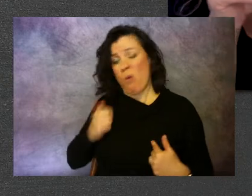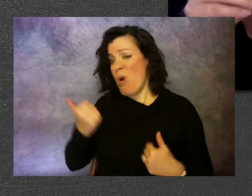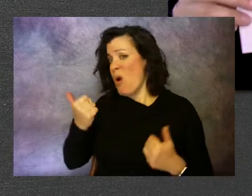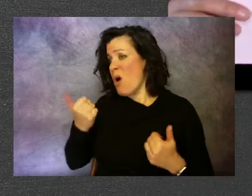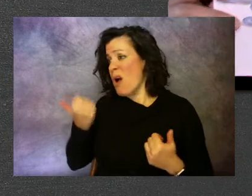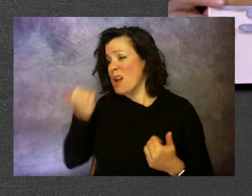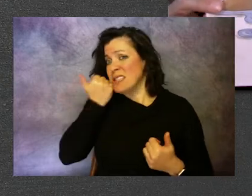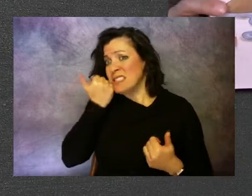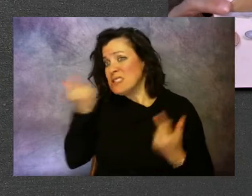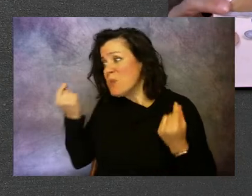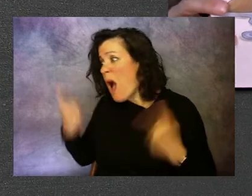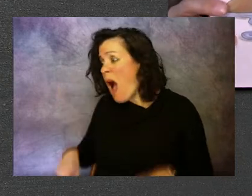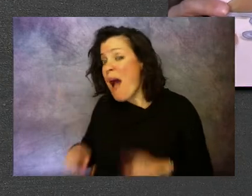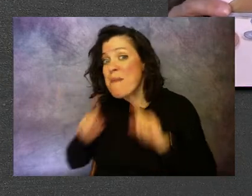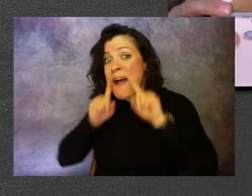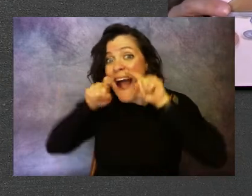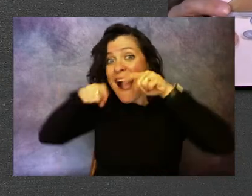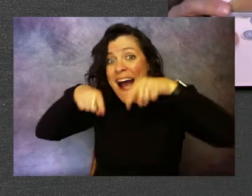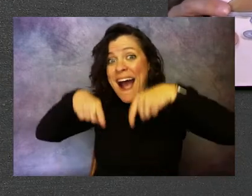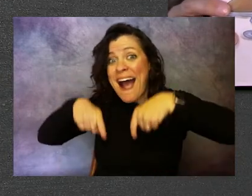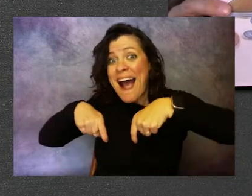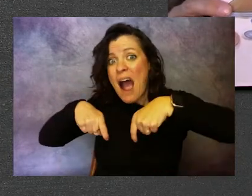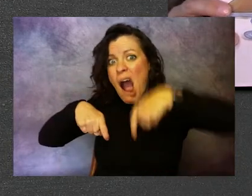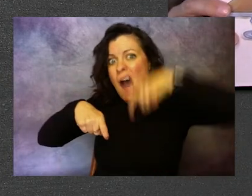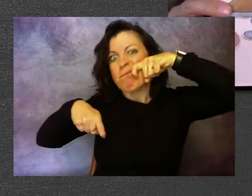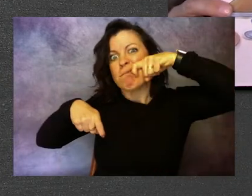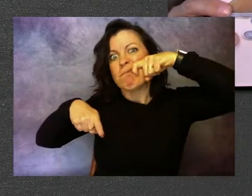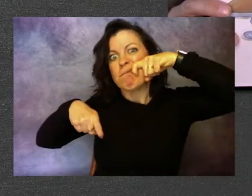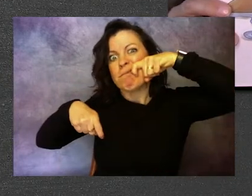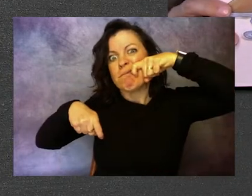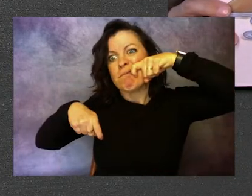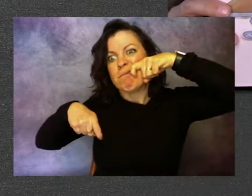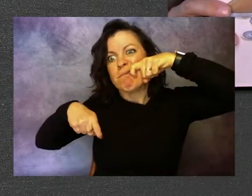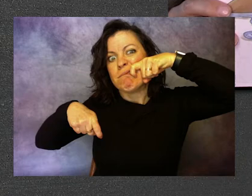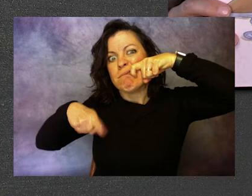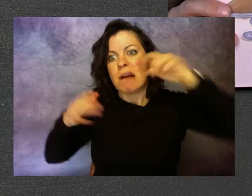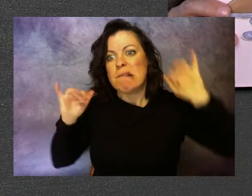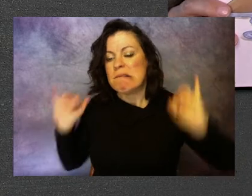Grandpa's tusk. He must have been nervous to go to the dentist, and look what happened.